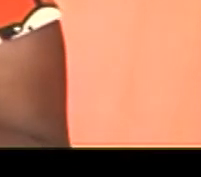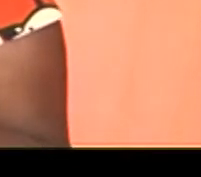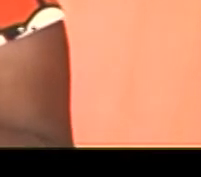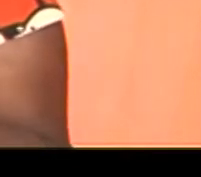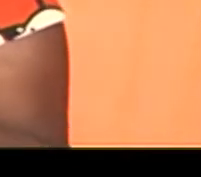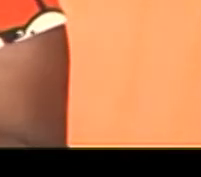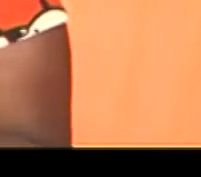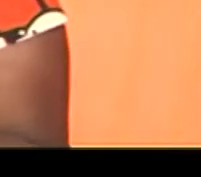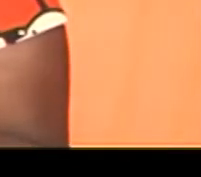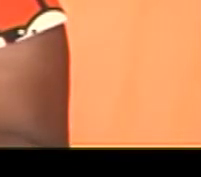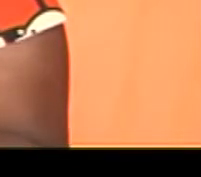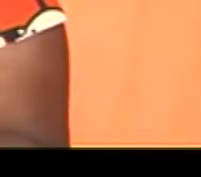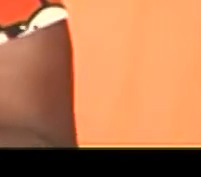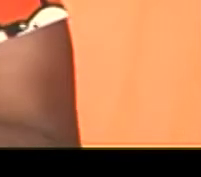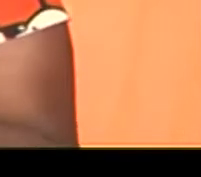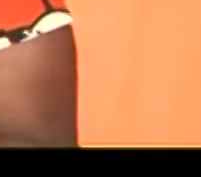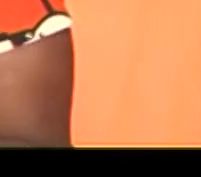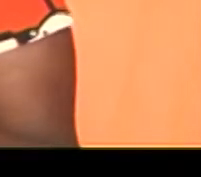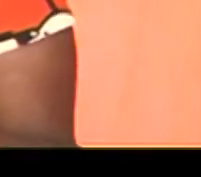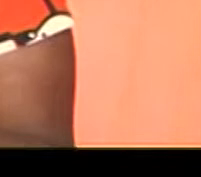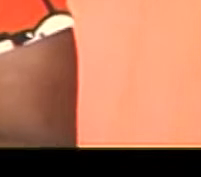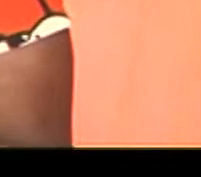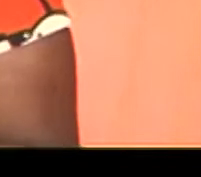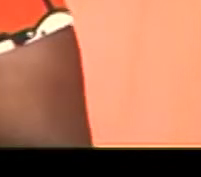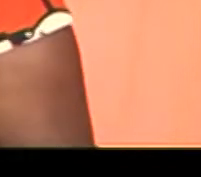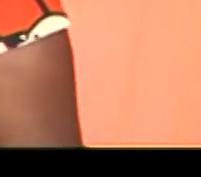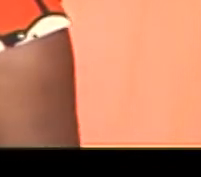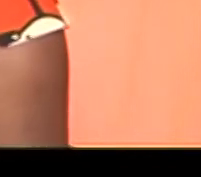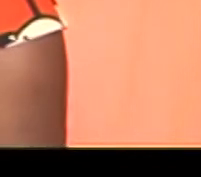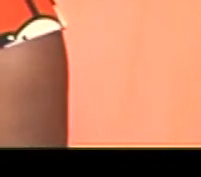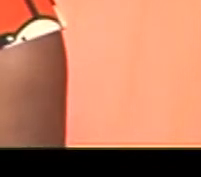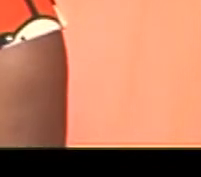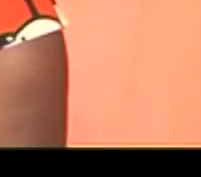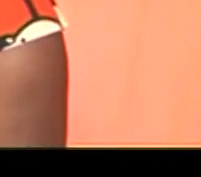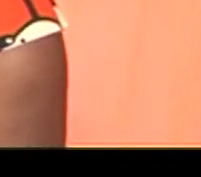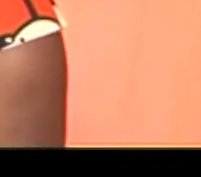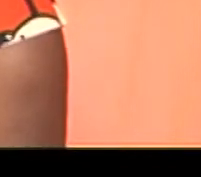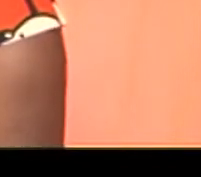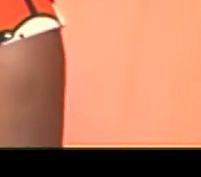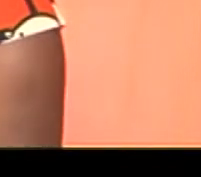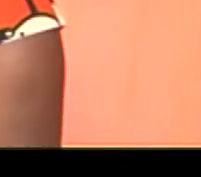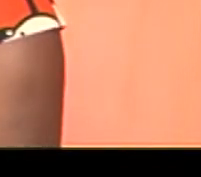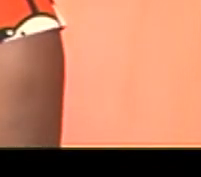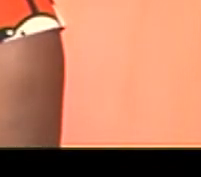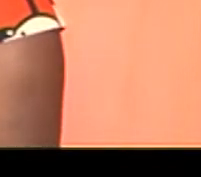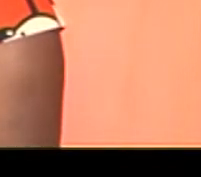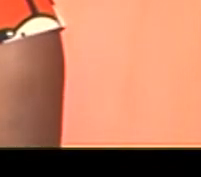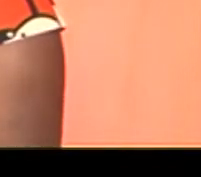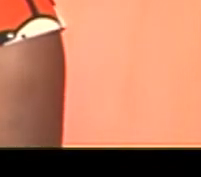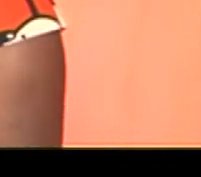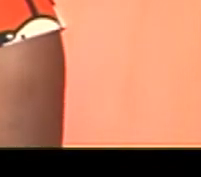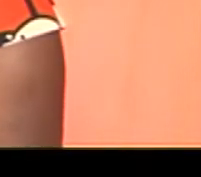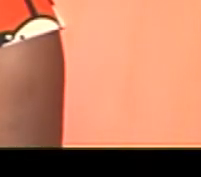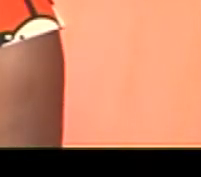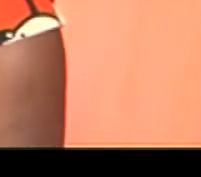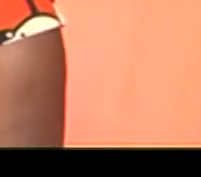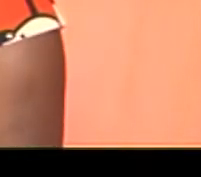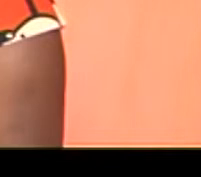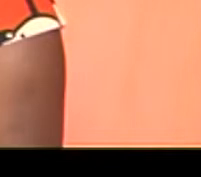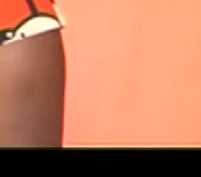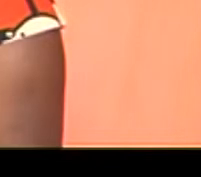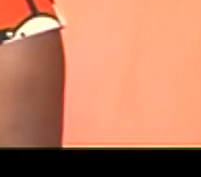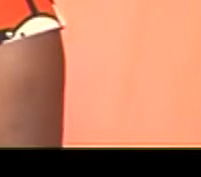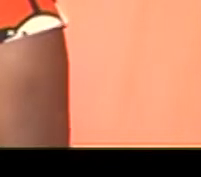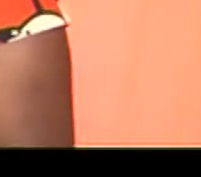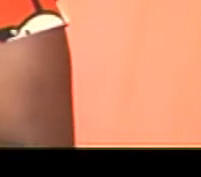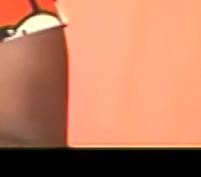your presence, that they will feel your love, that they will see all the aspects of God in you in their lives, in the mighty name of Jesus.